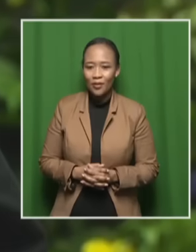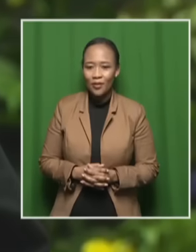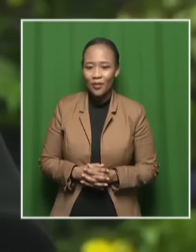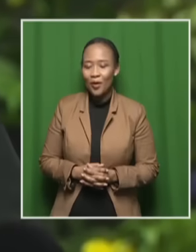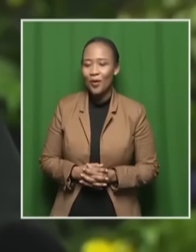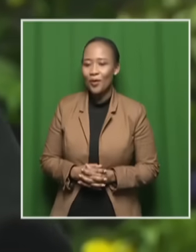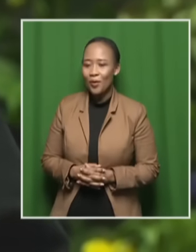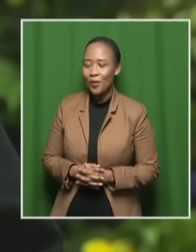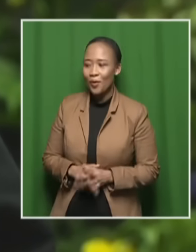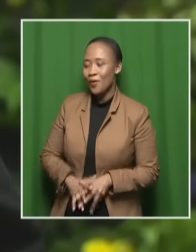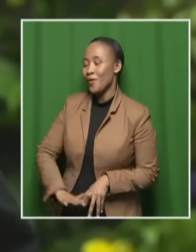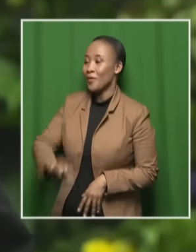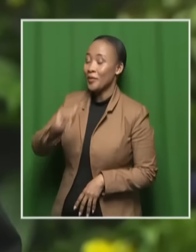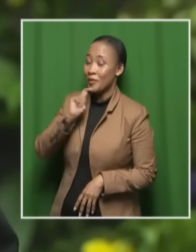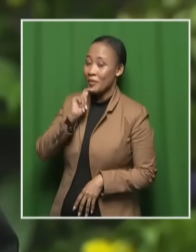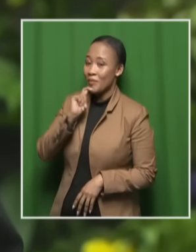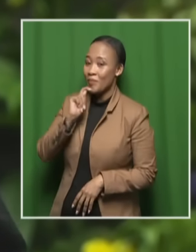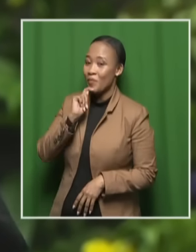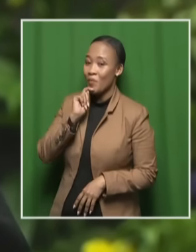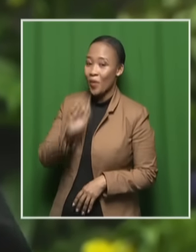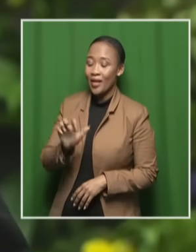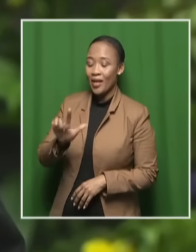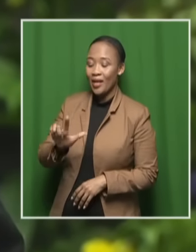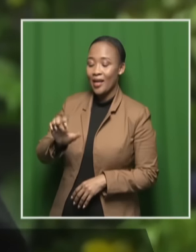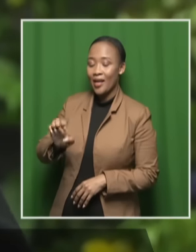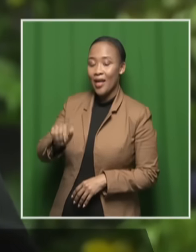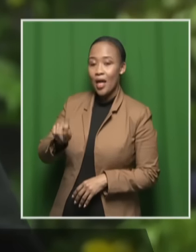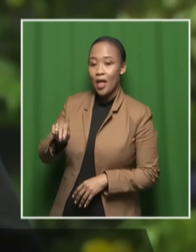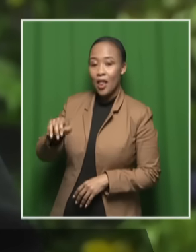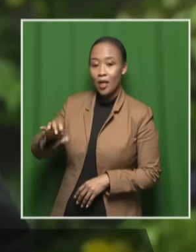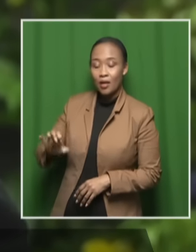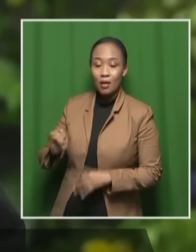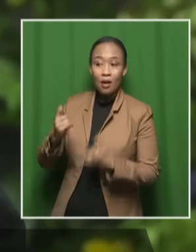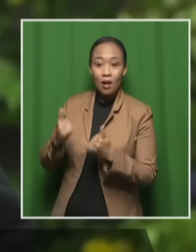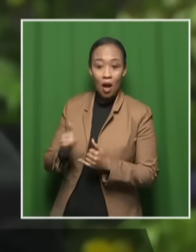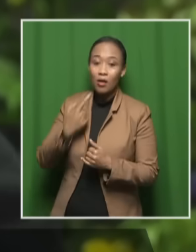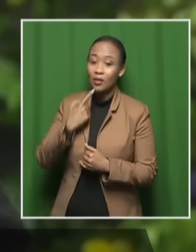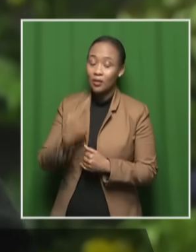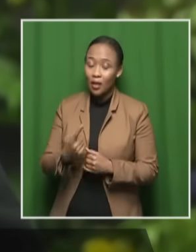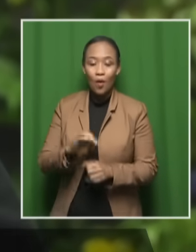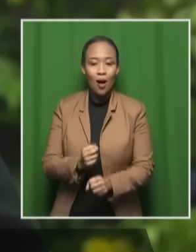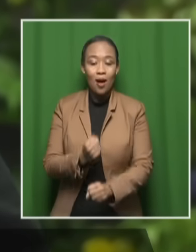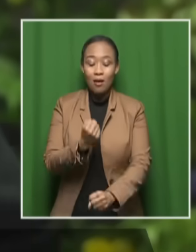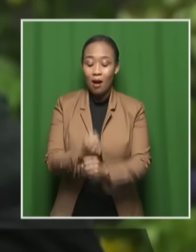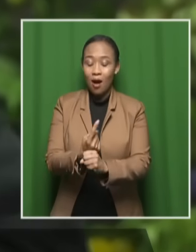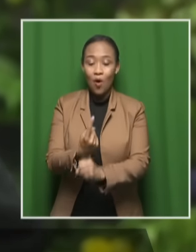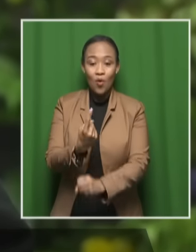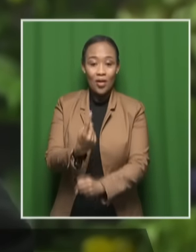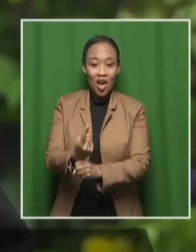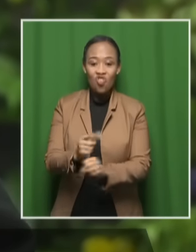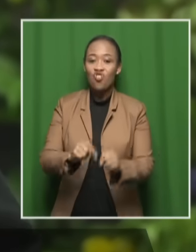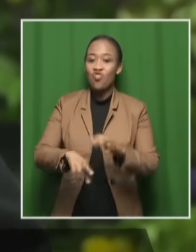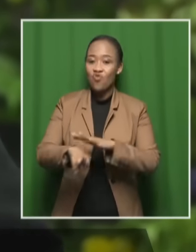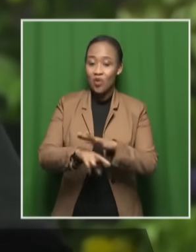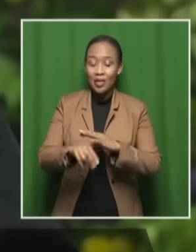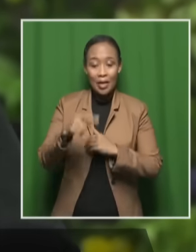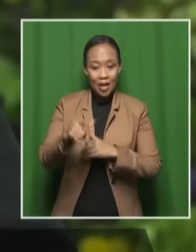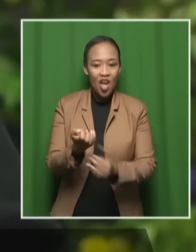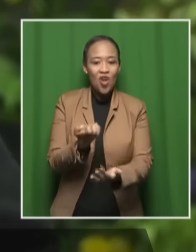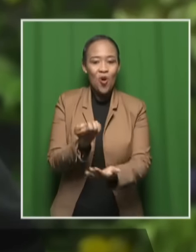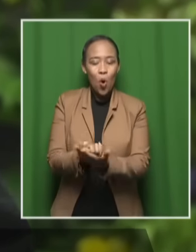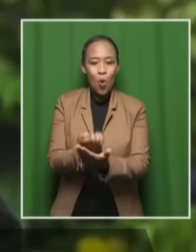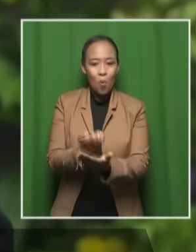Good morning, Leanne. Yes, as you mentioned, quite a hotly contested province. The Gauteng region, being the economic hub of